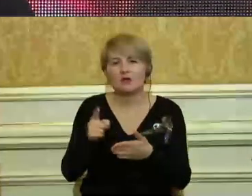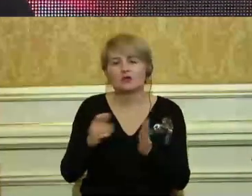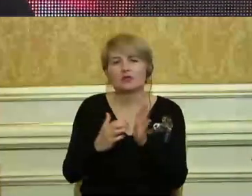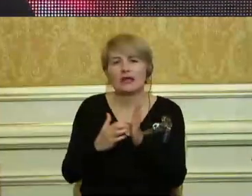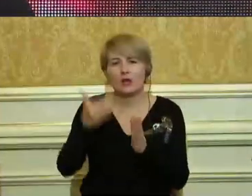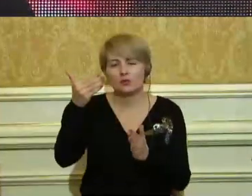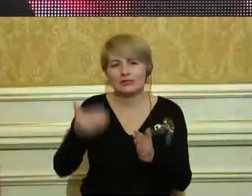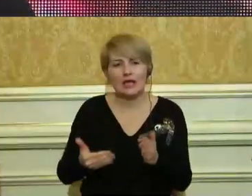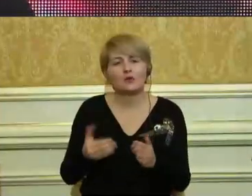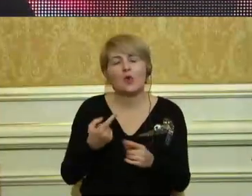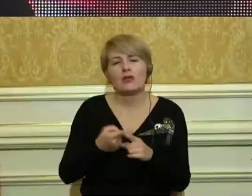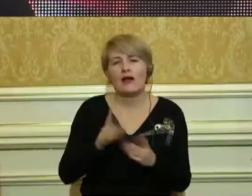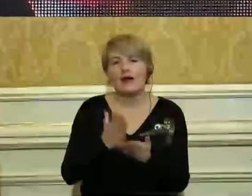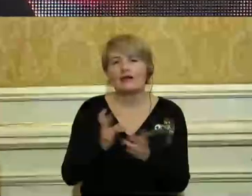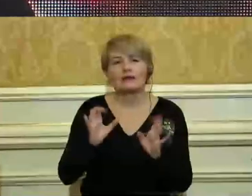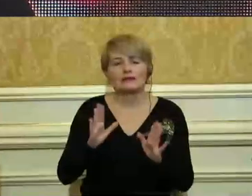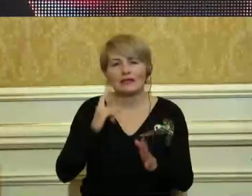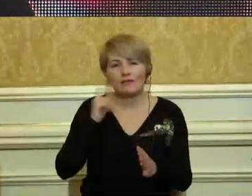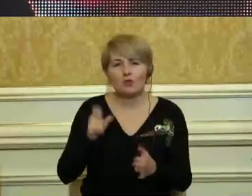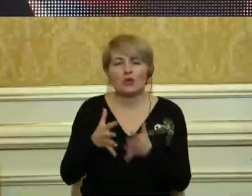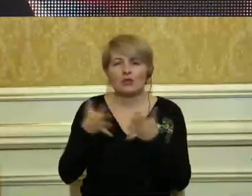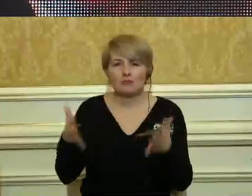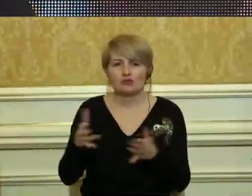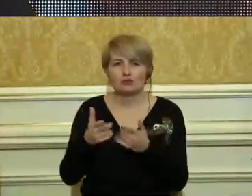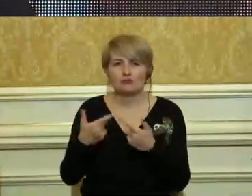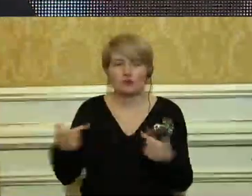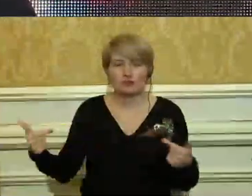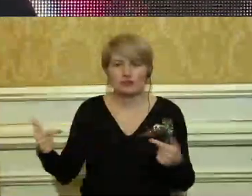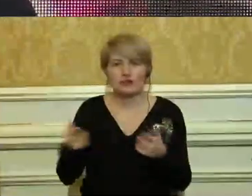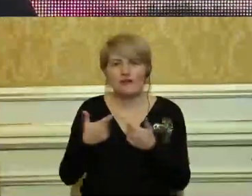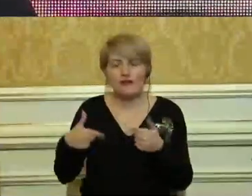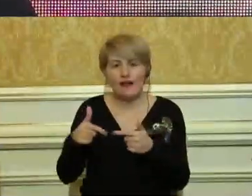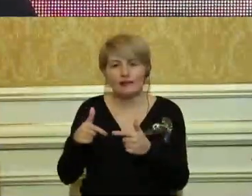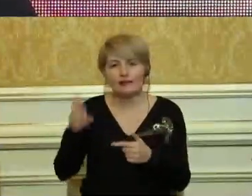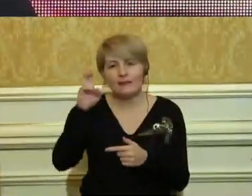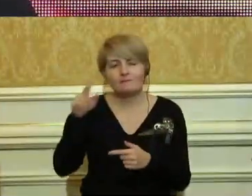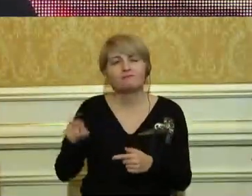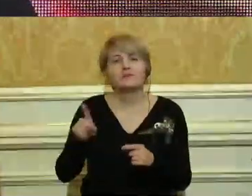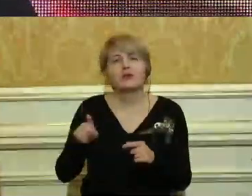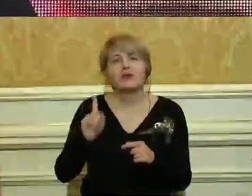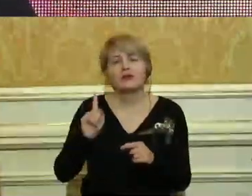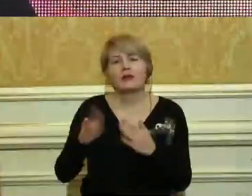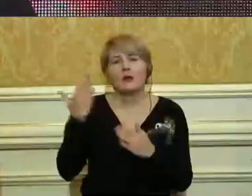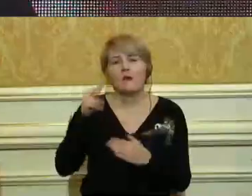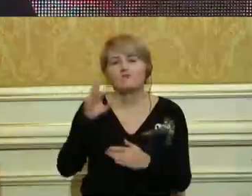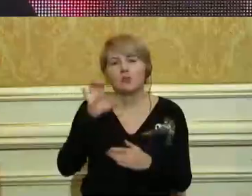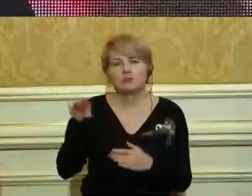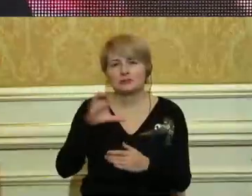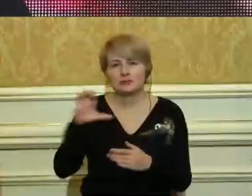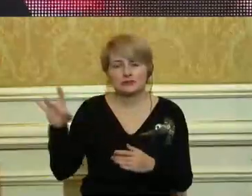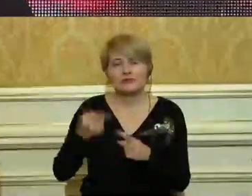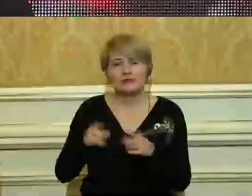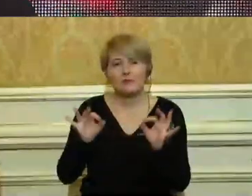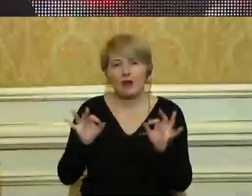other countries and in post-socialist European part of the world as well. So it's true that in